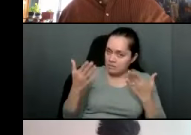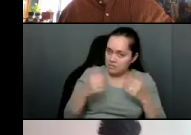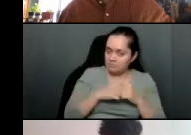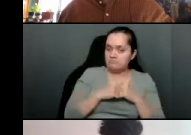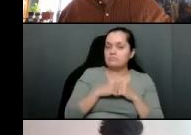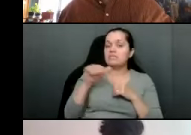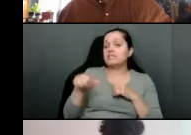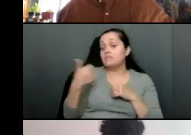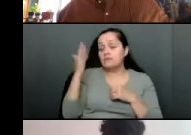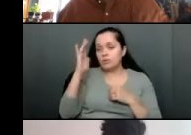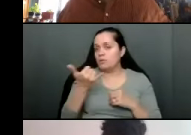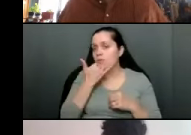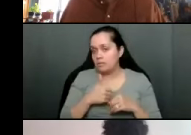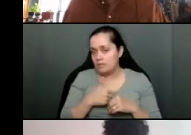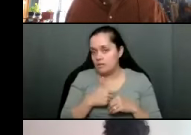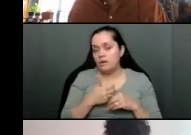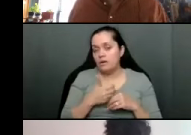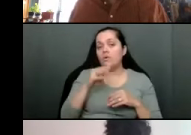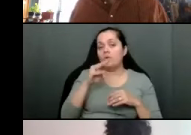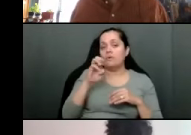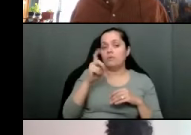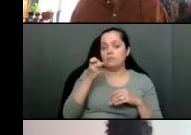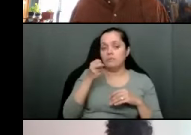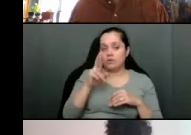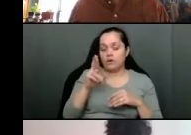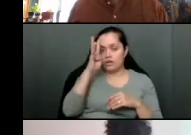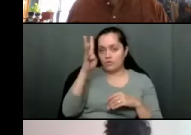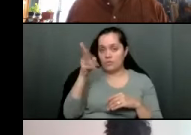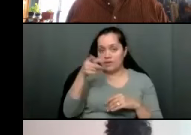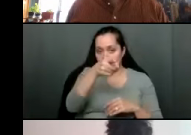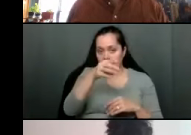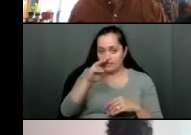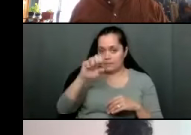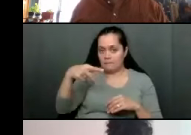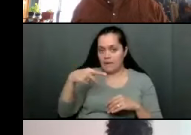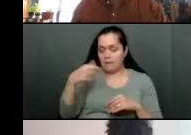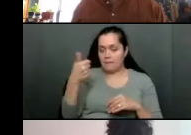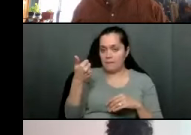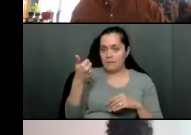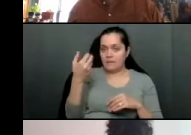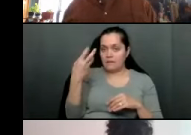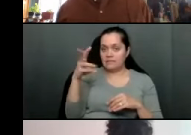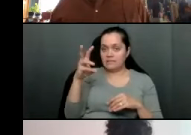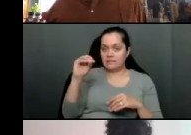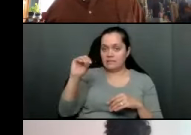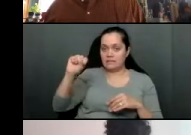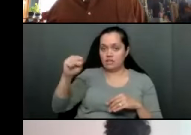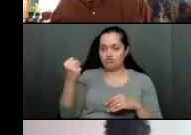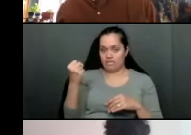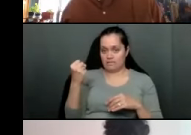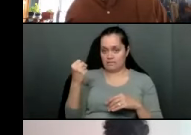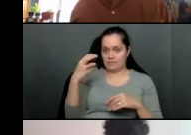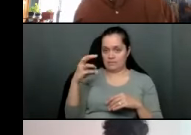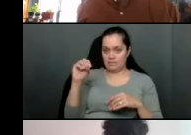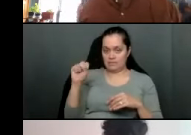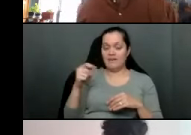is going to be wrong. Well, Mercator created this map in the 1600s.